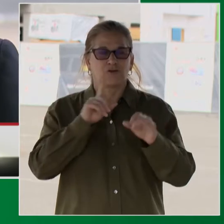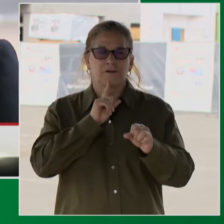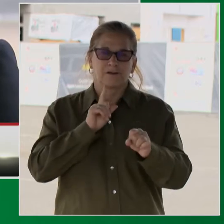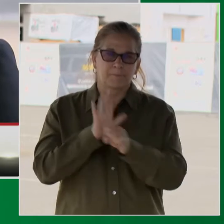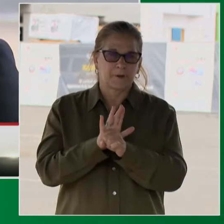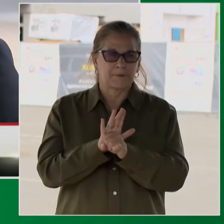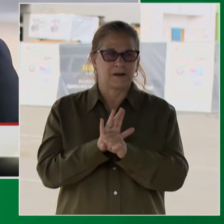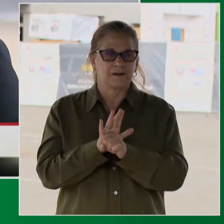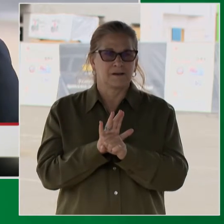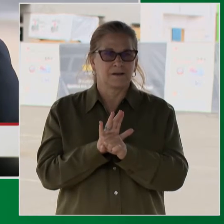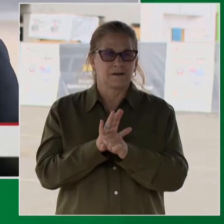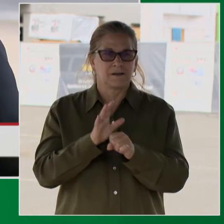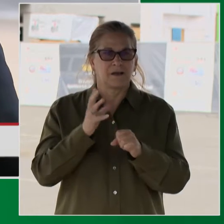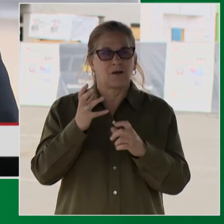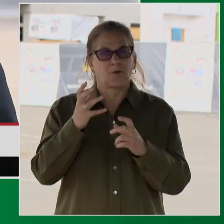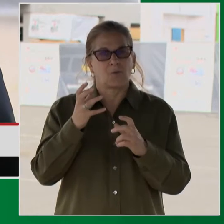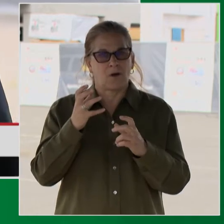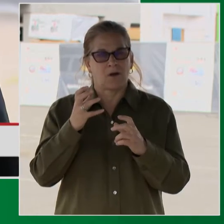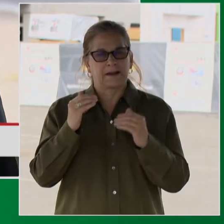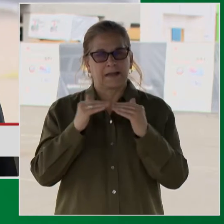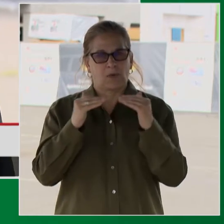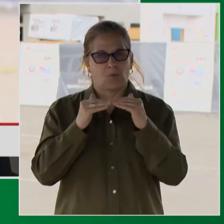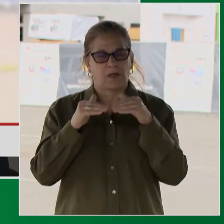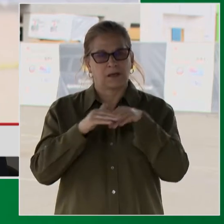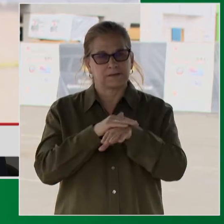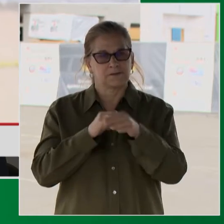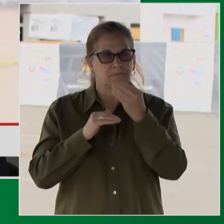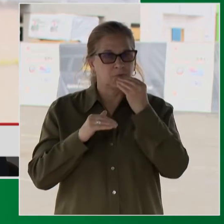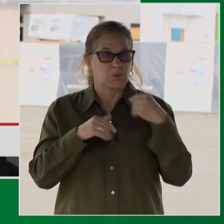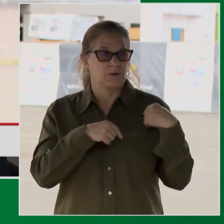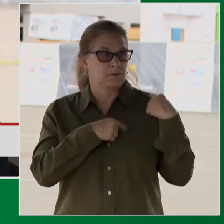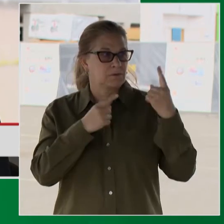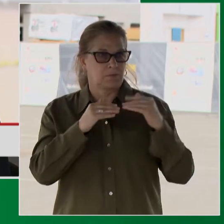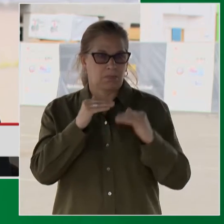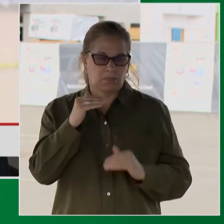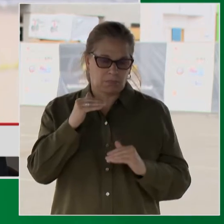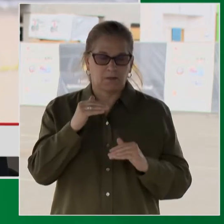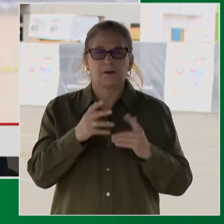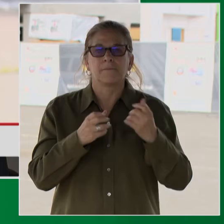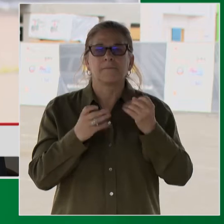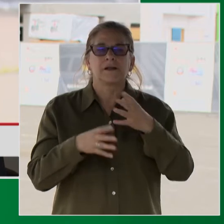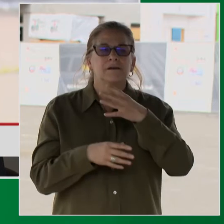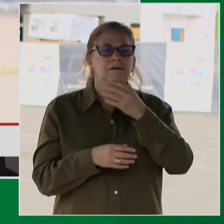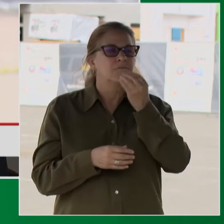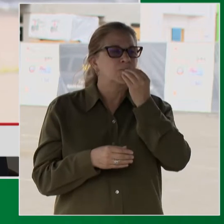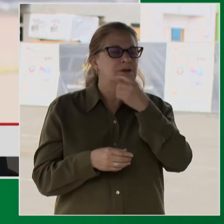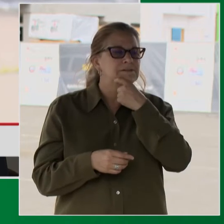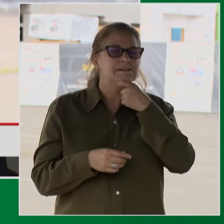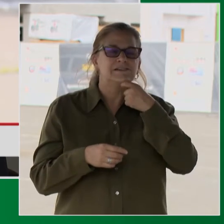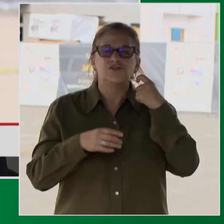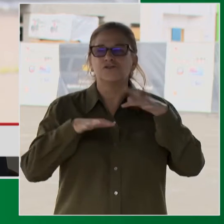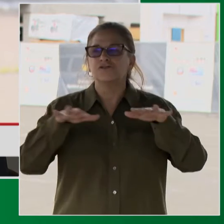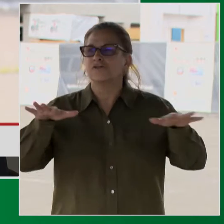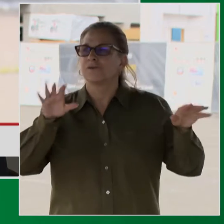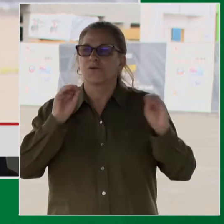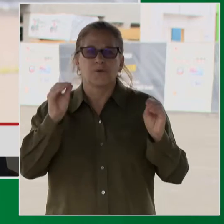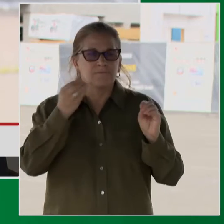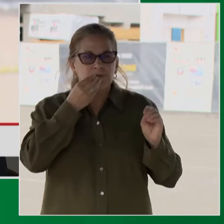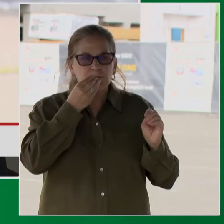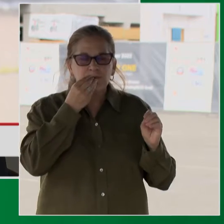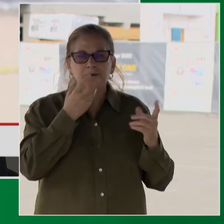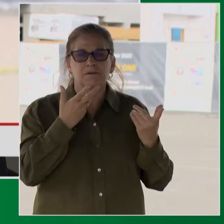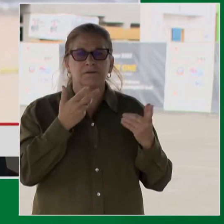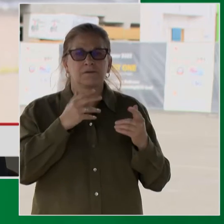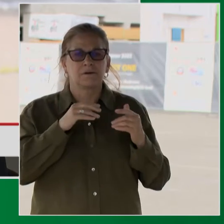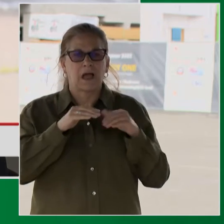inequitable access to food, fresh, healthy, and affordable food, because food access really impacts